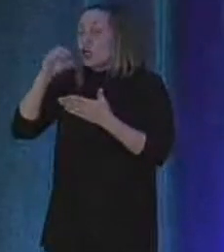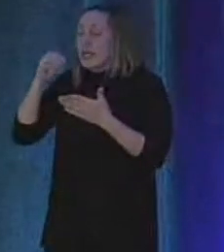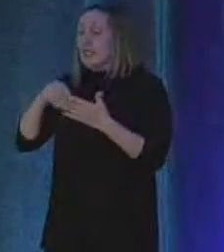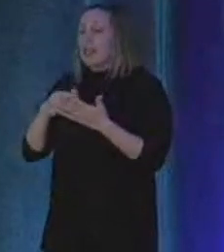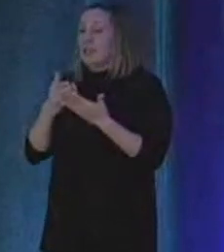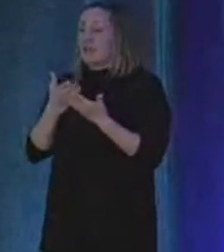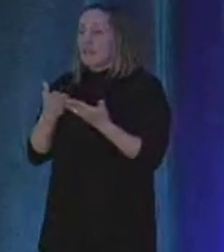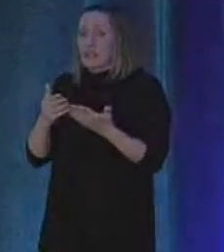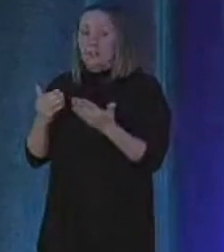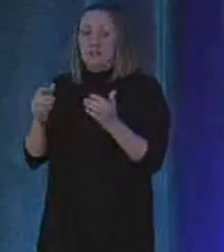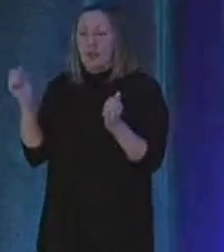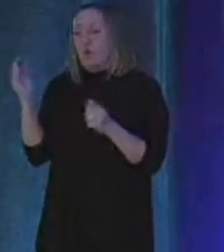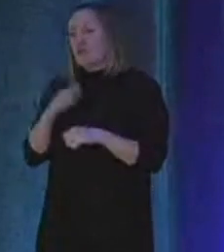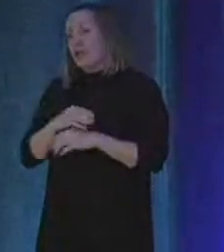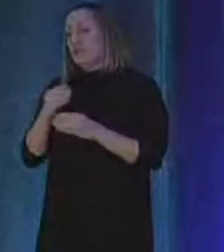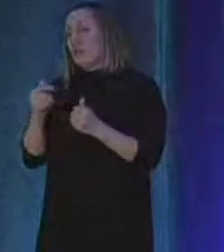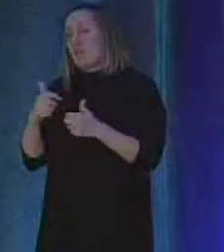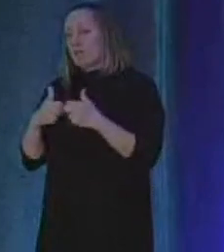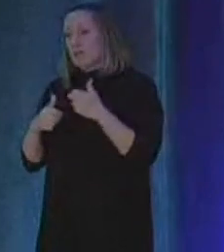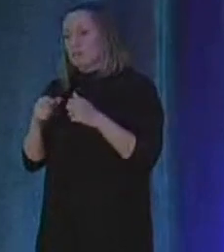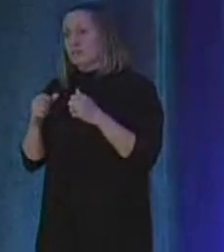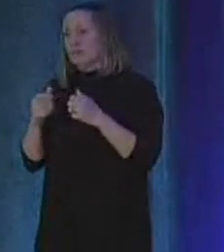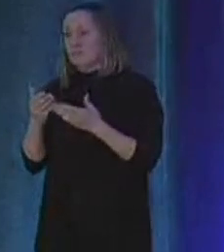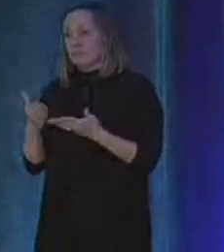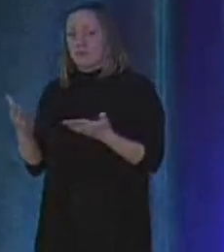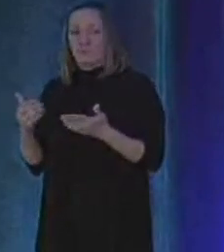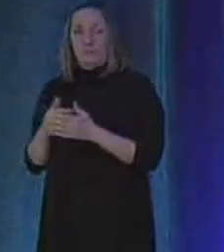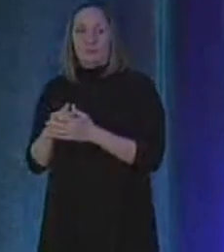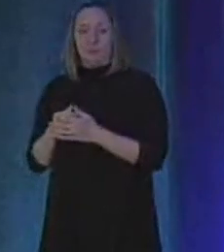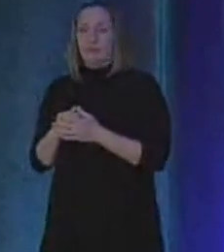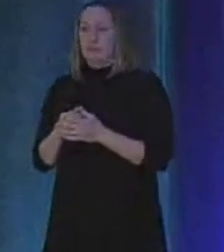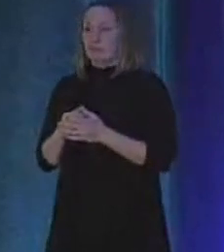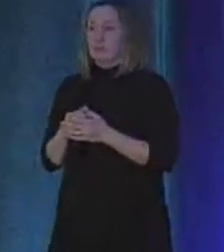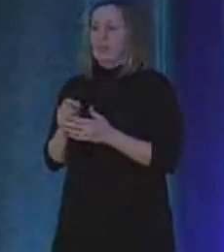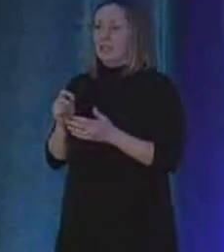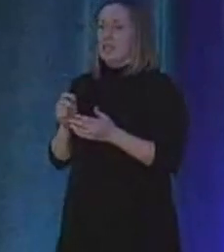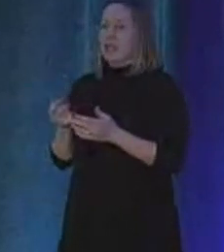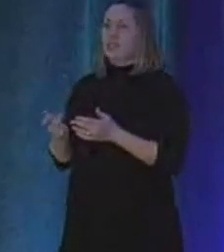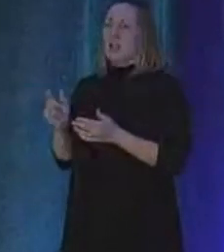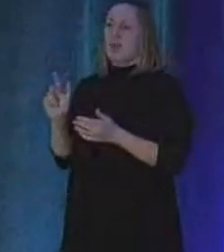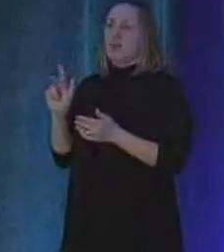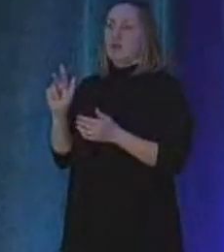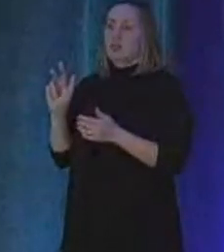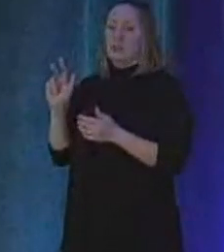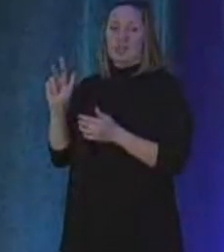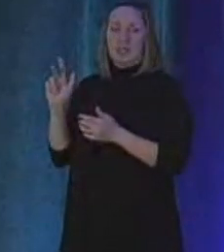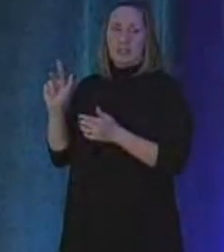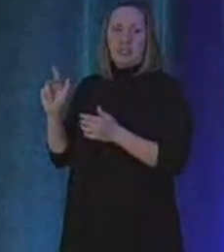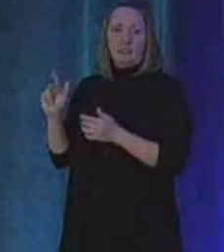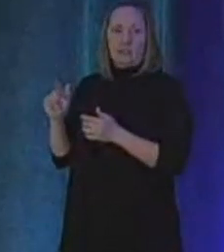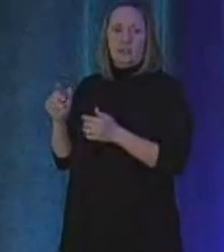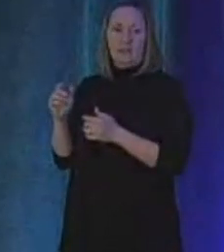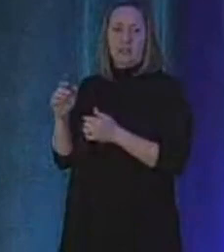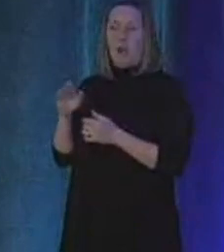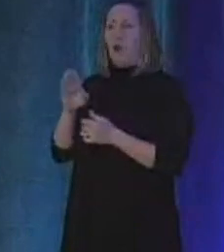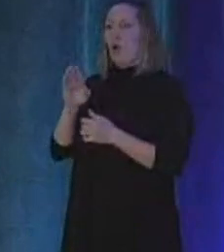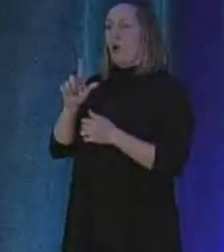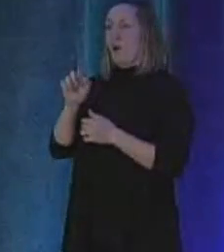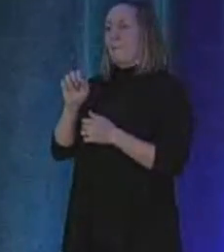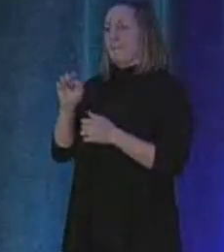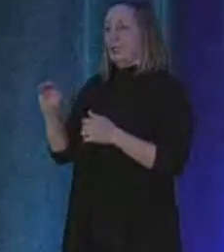day. I'll actually double click on that learning piece. This is Bloom's taxonomy of the cognitive process. This